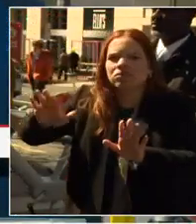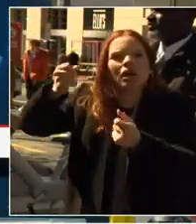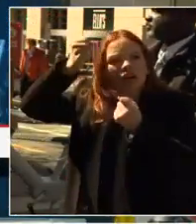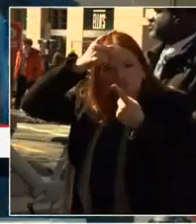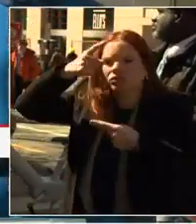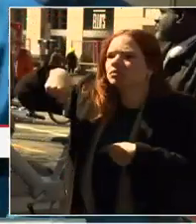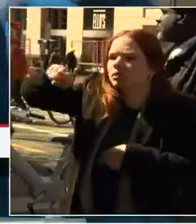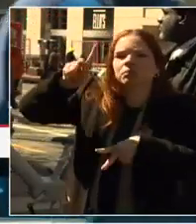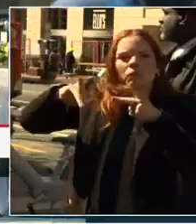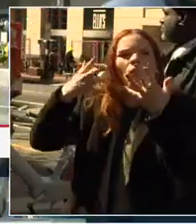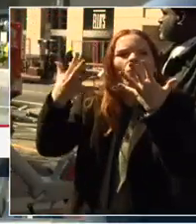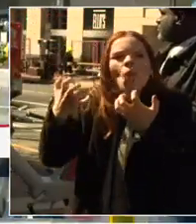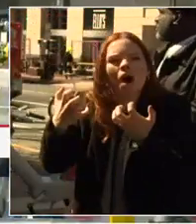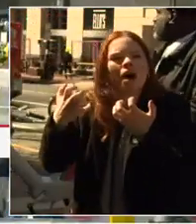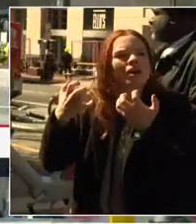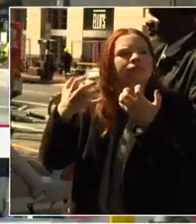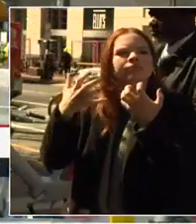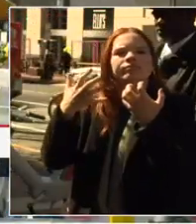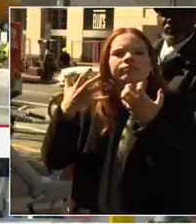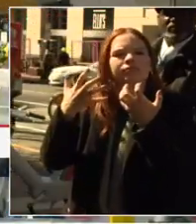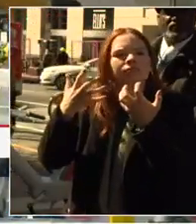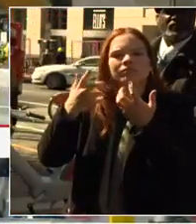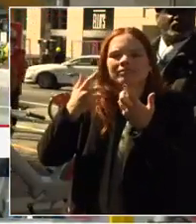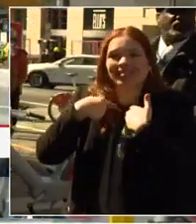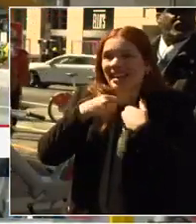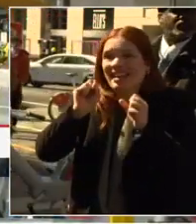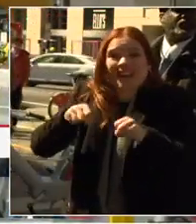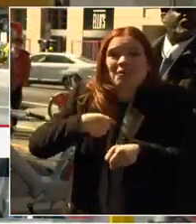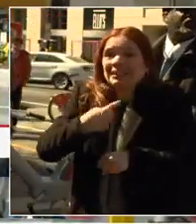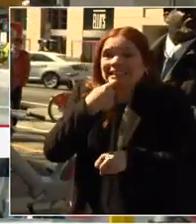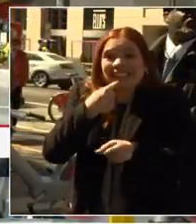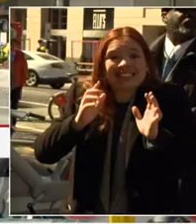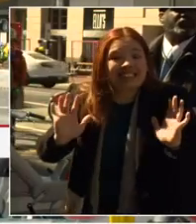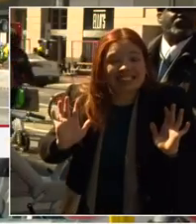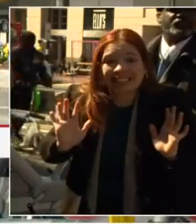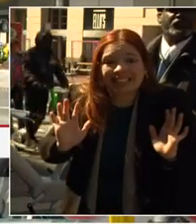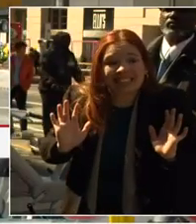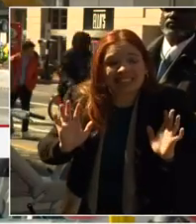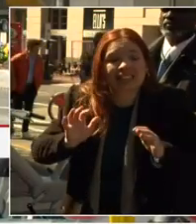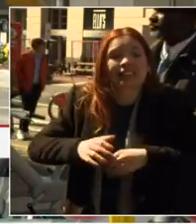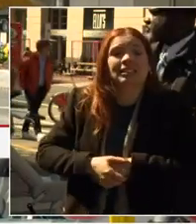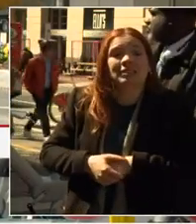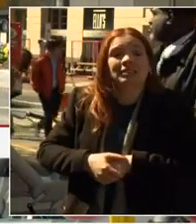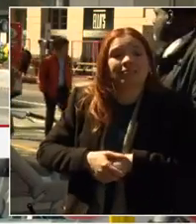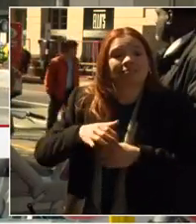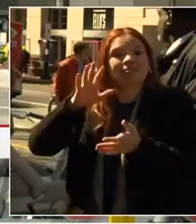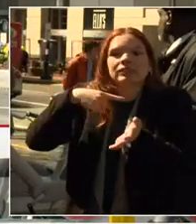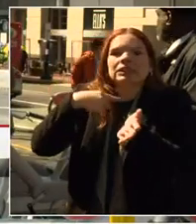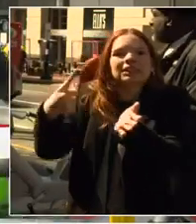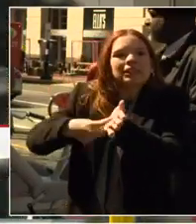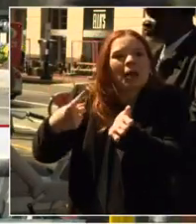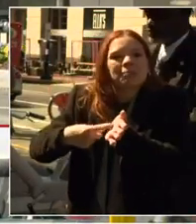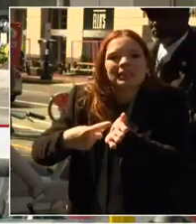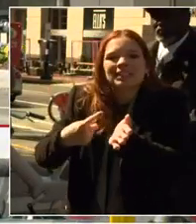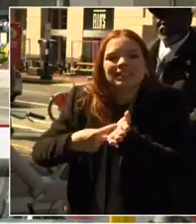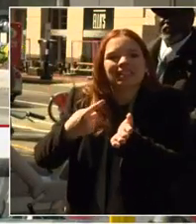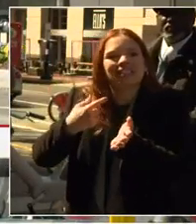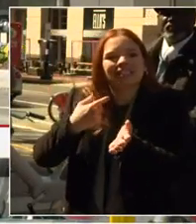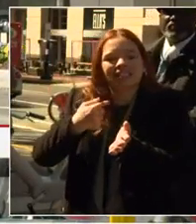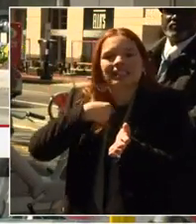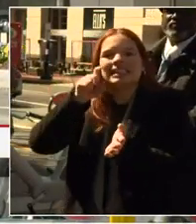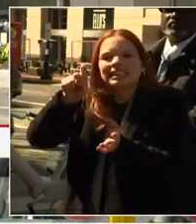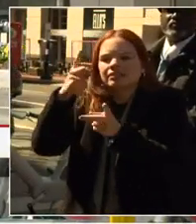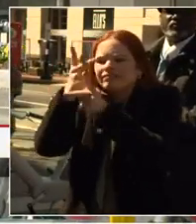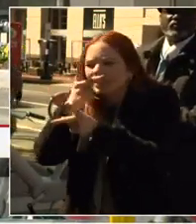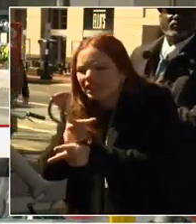me to say more than I can say. And sometimes that is how we get to the facts. And so what